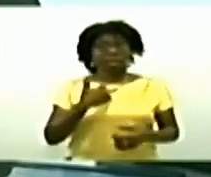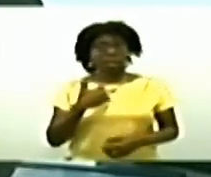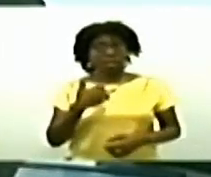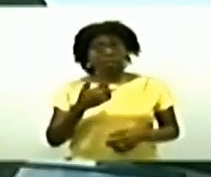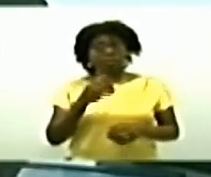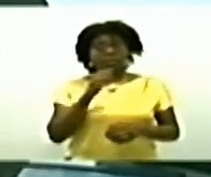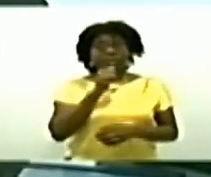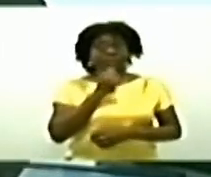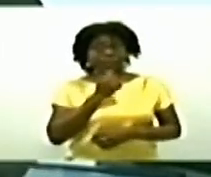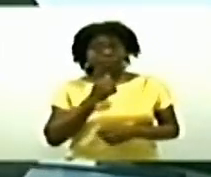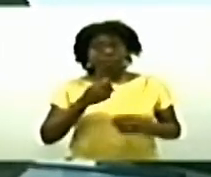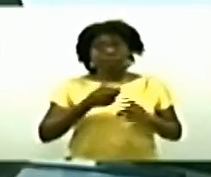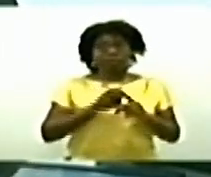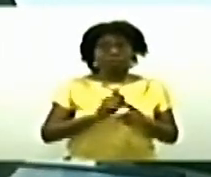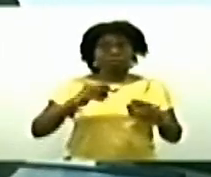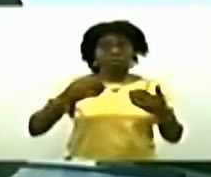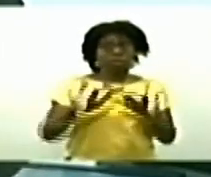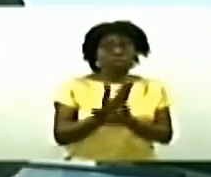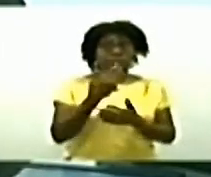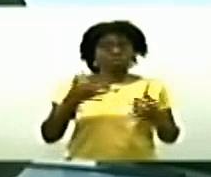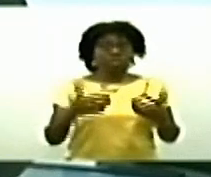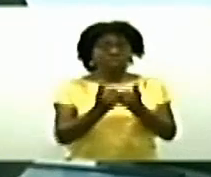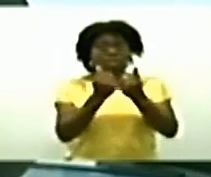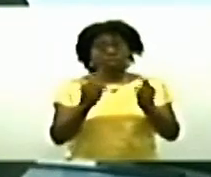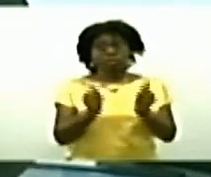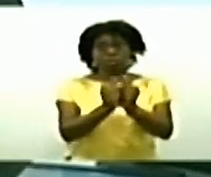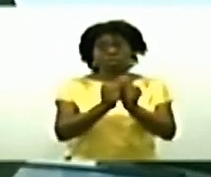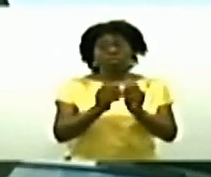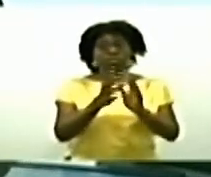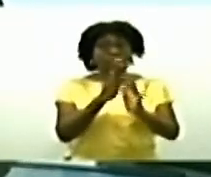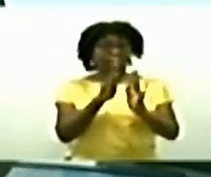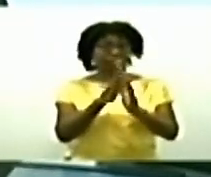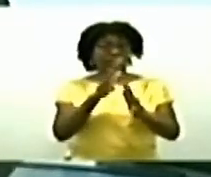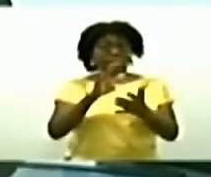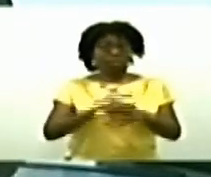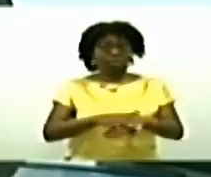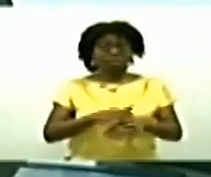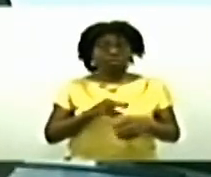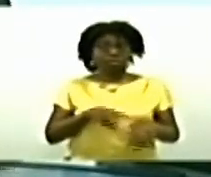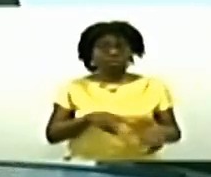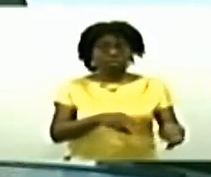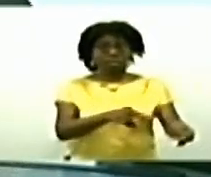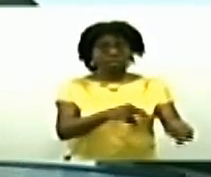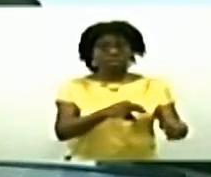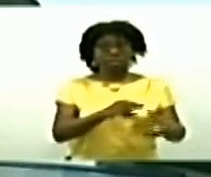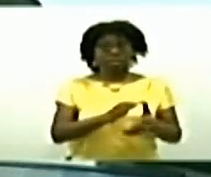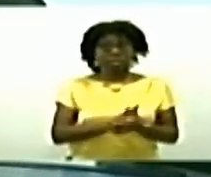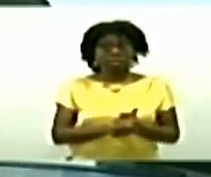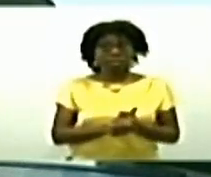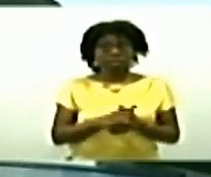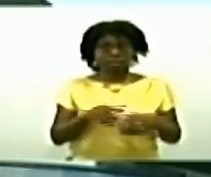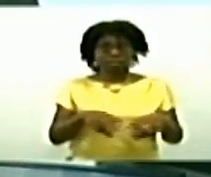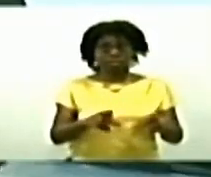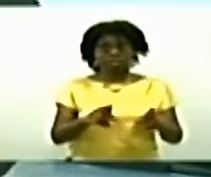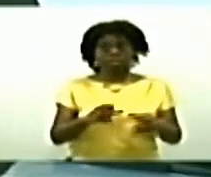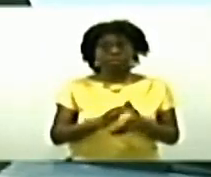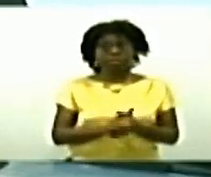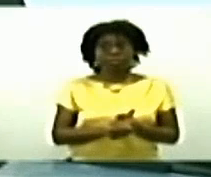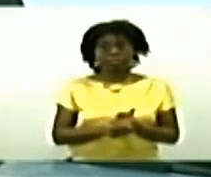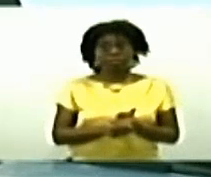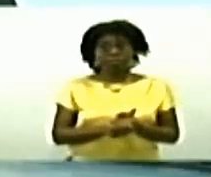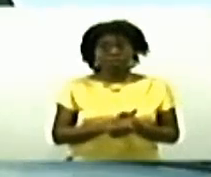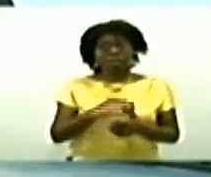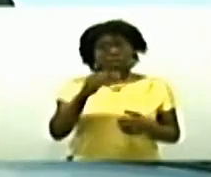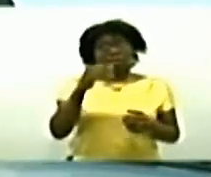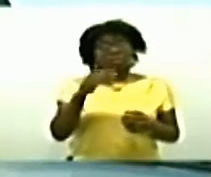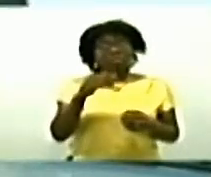from this new challenge that we have with our traffic on the roadway. And just imagine, Mr. President, during